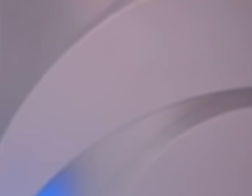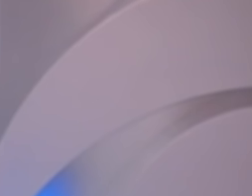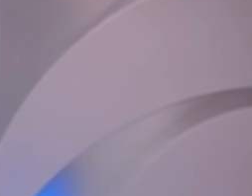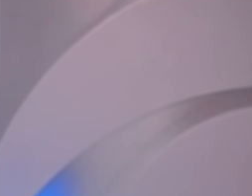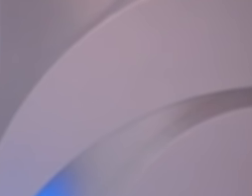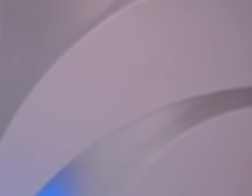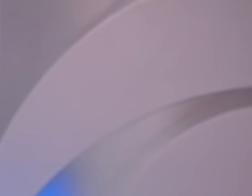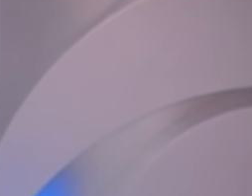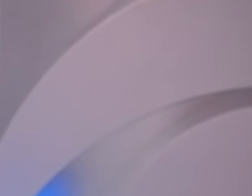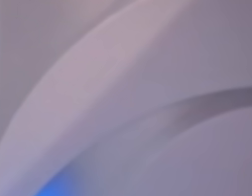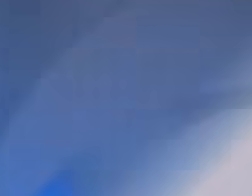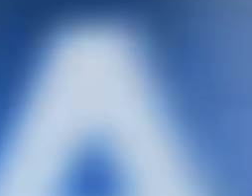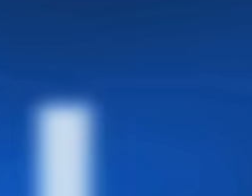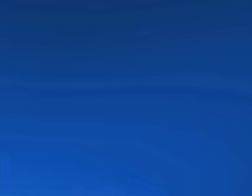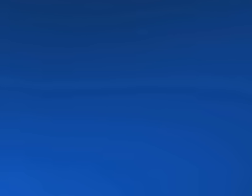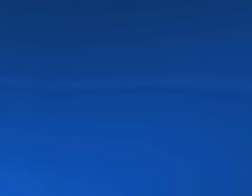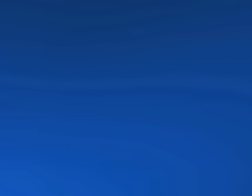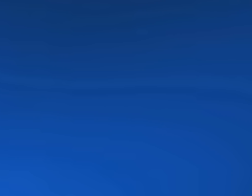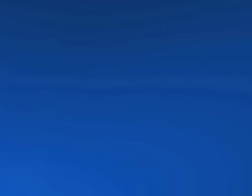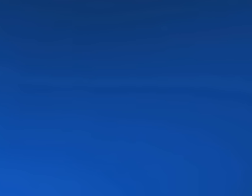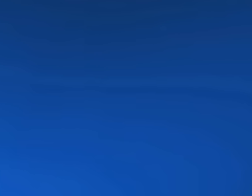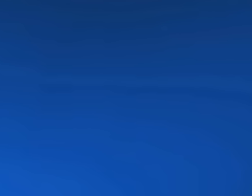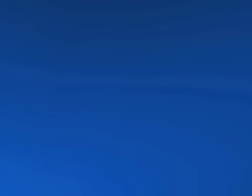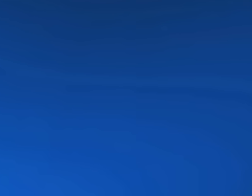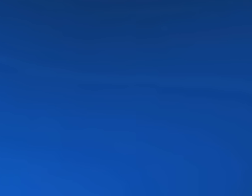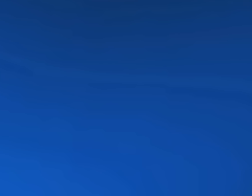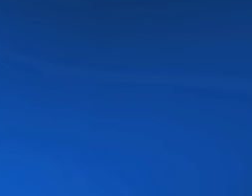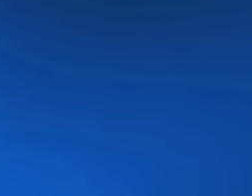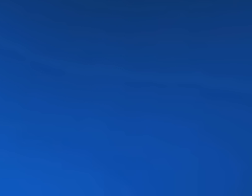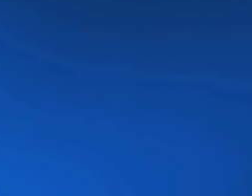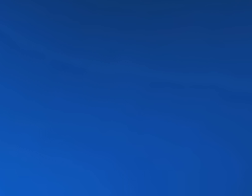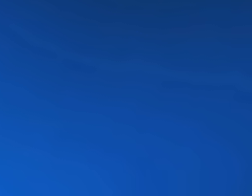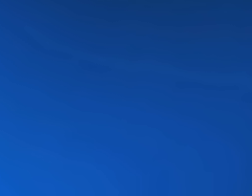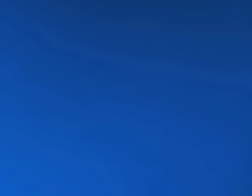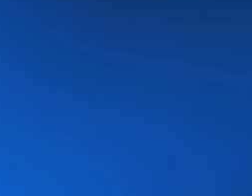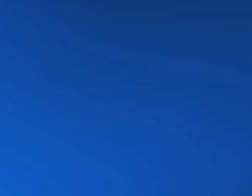CBSN New York. This has been a special report from CBS 2 News.